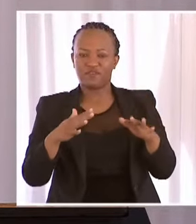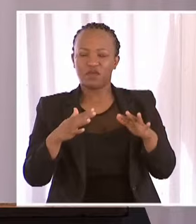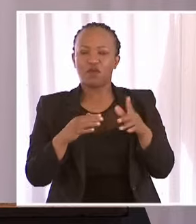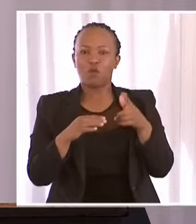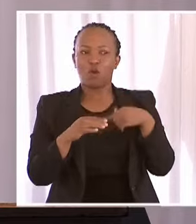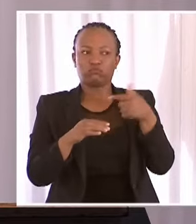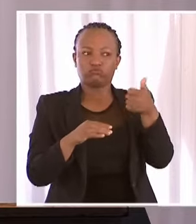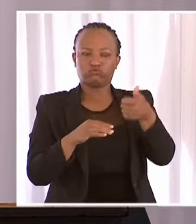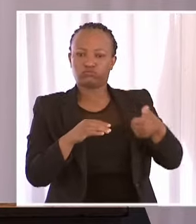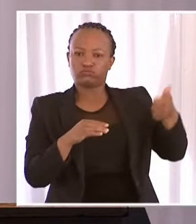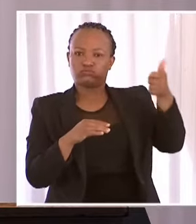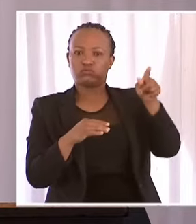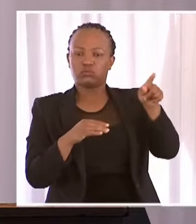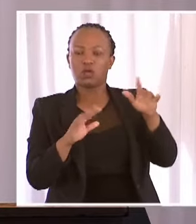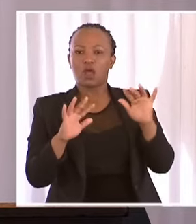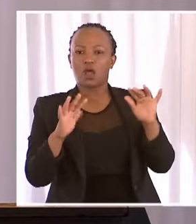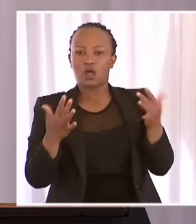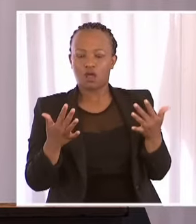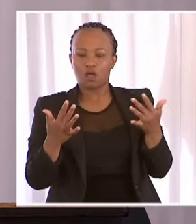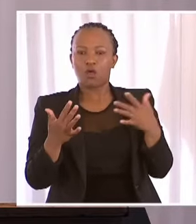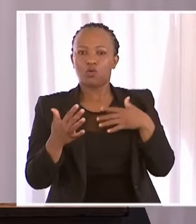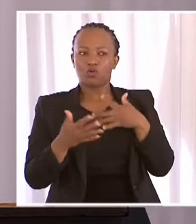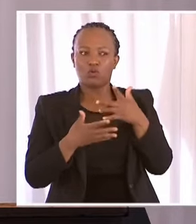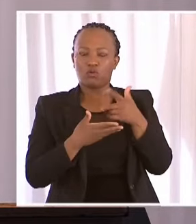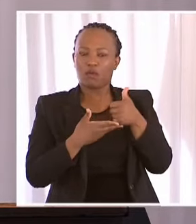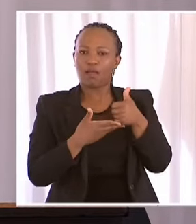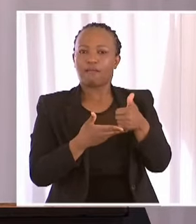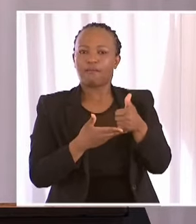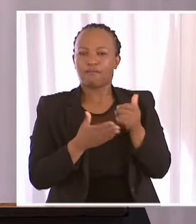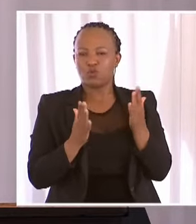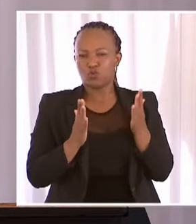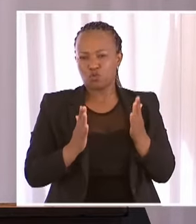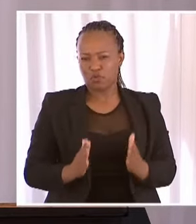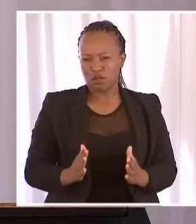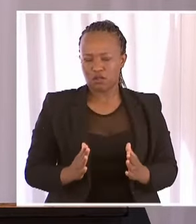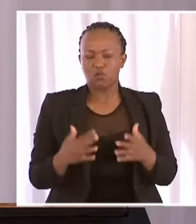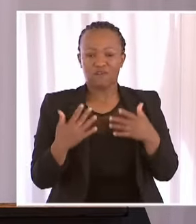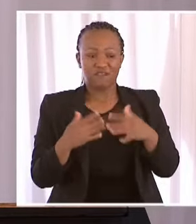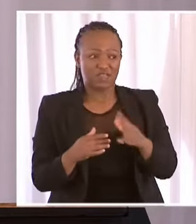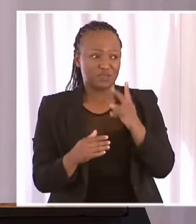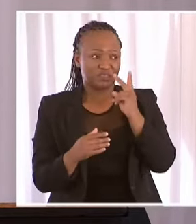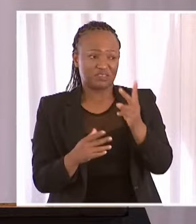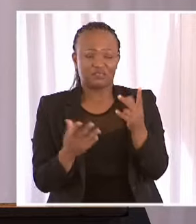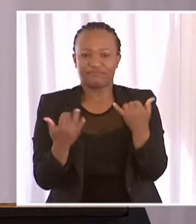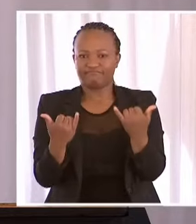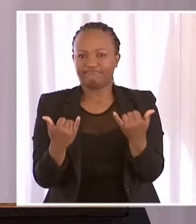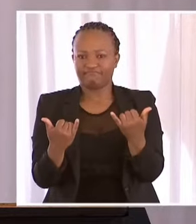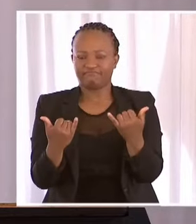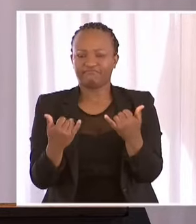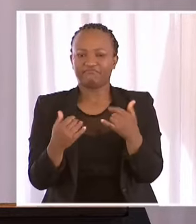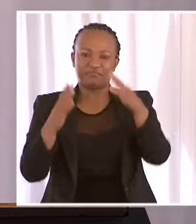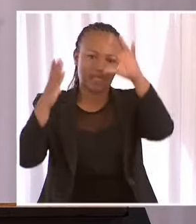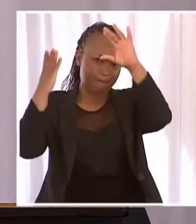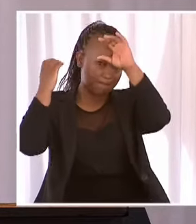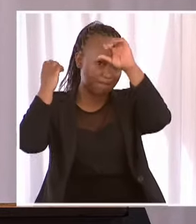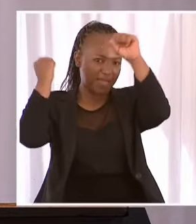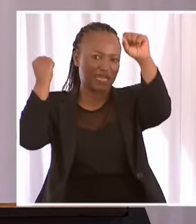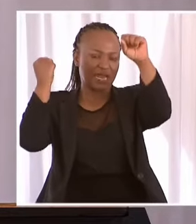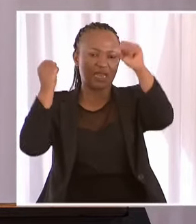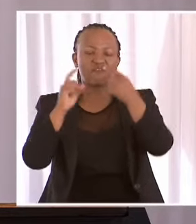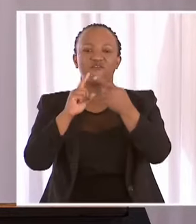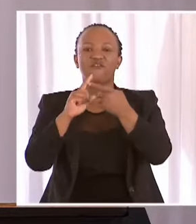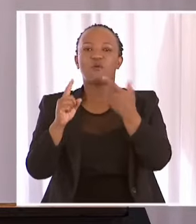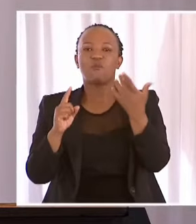imperialism, and how delighted he would be to have seen here today the ambassadors from